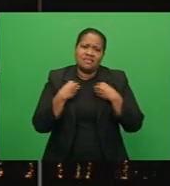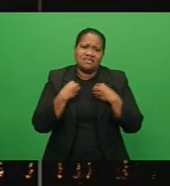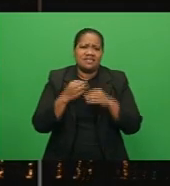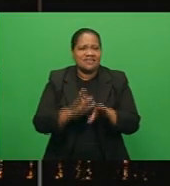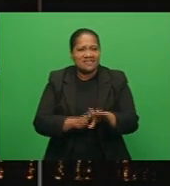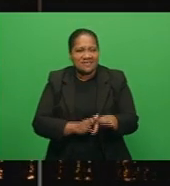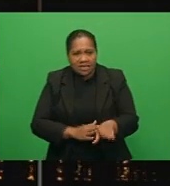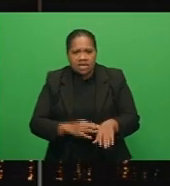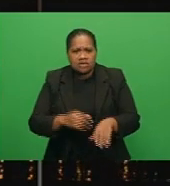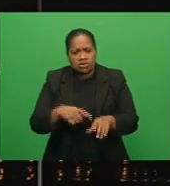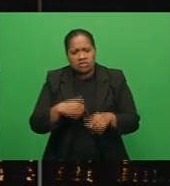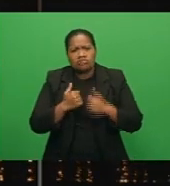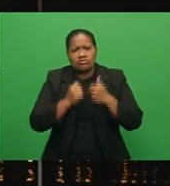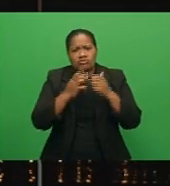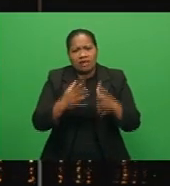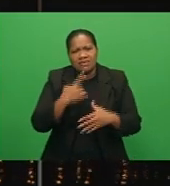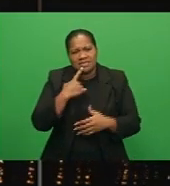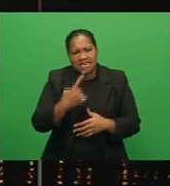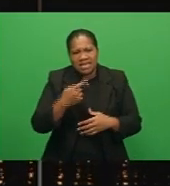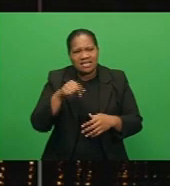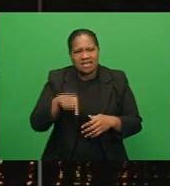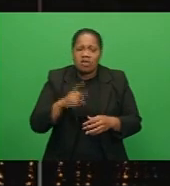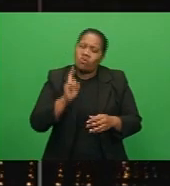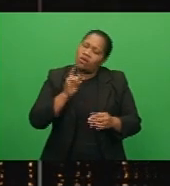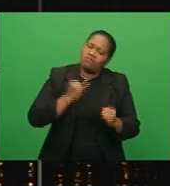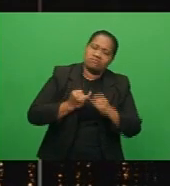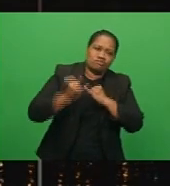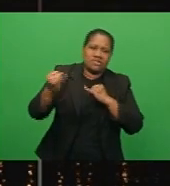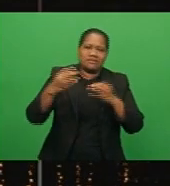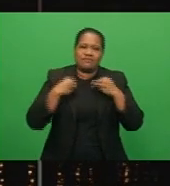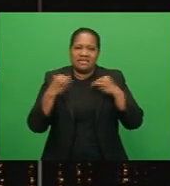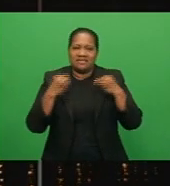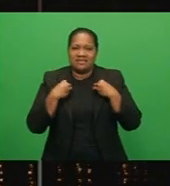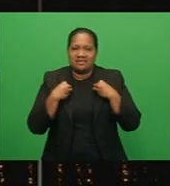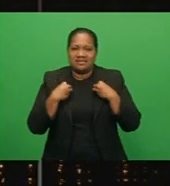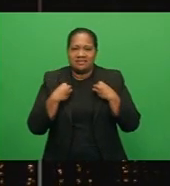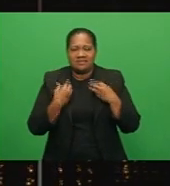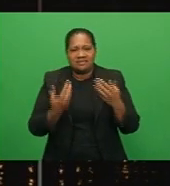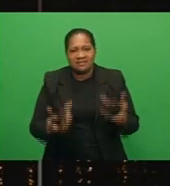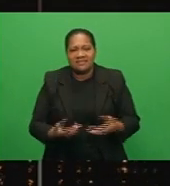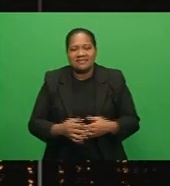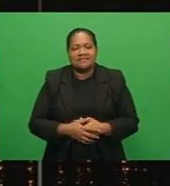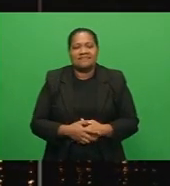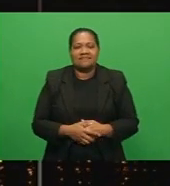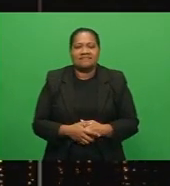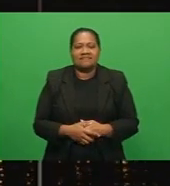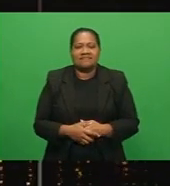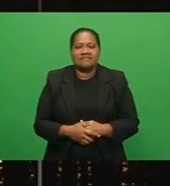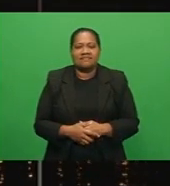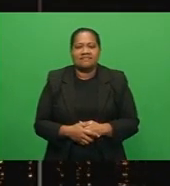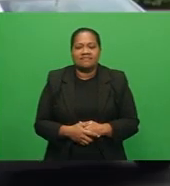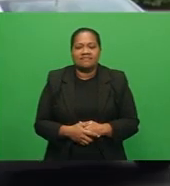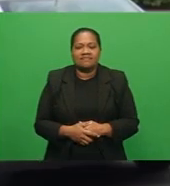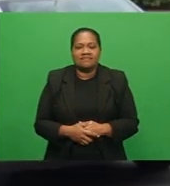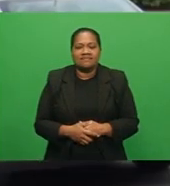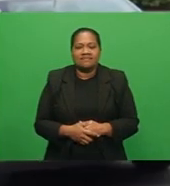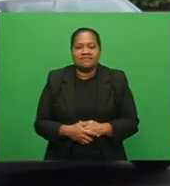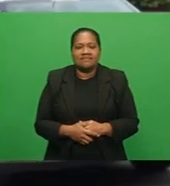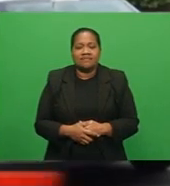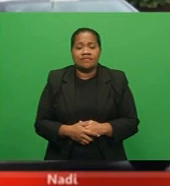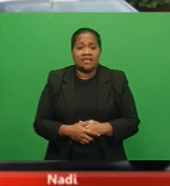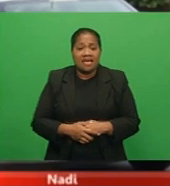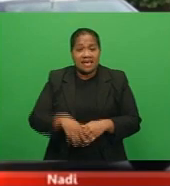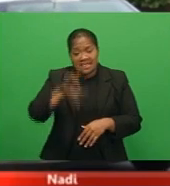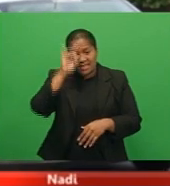the drivers have stated that it has been one of the worst business years ever. Details with Felipe Naikaso. The